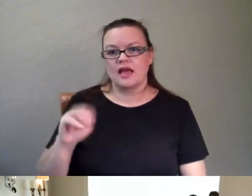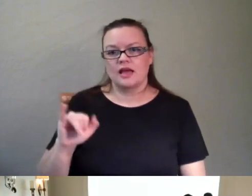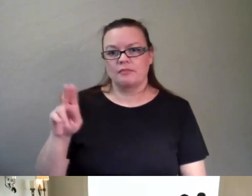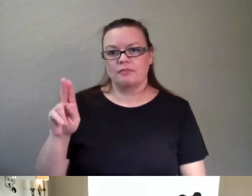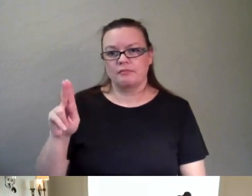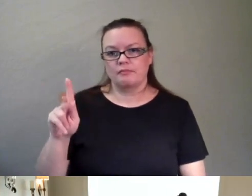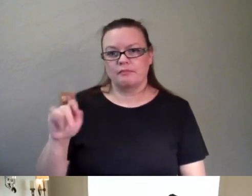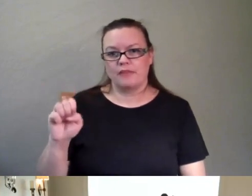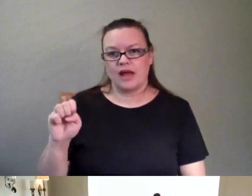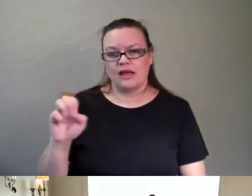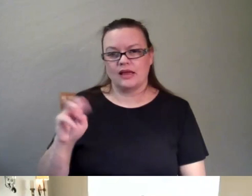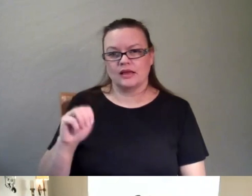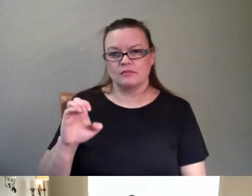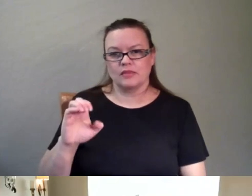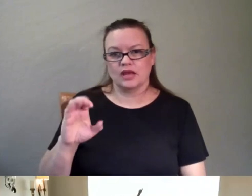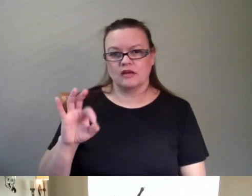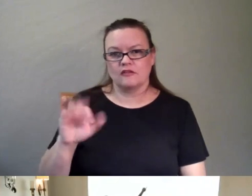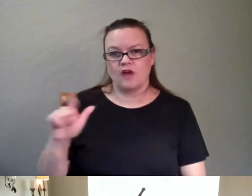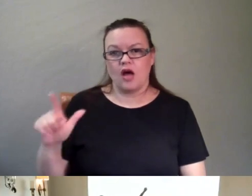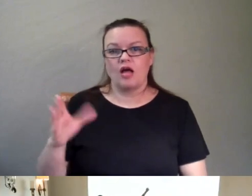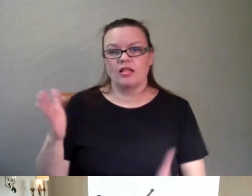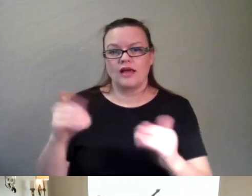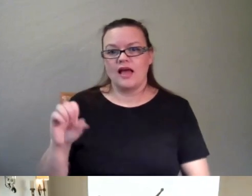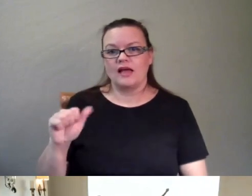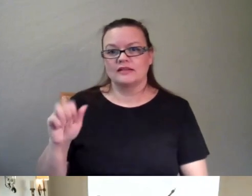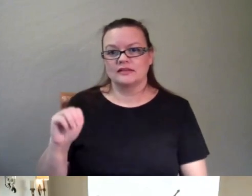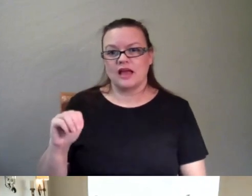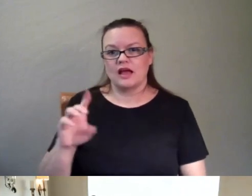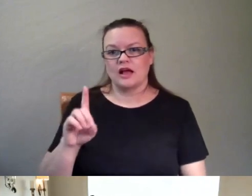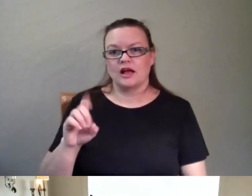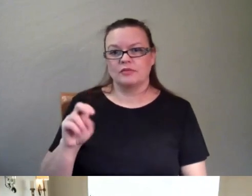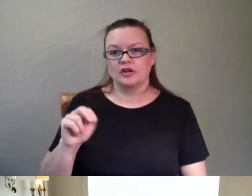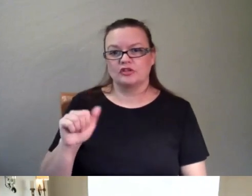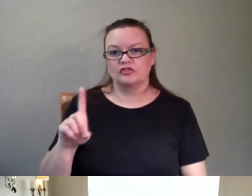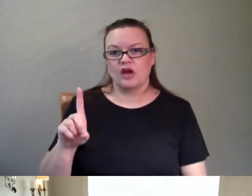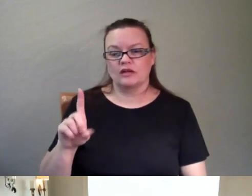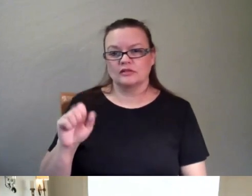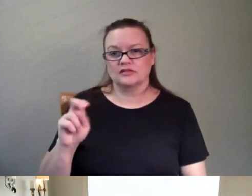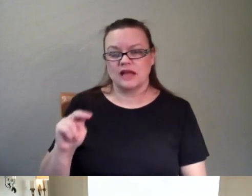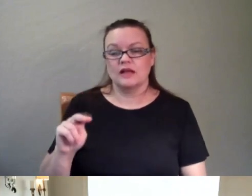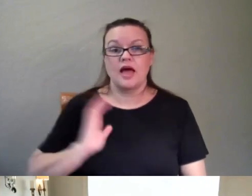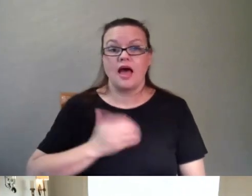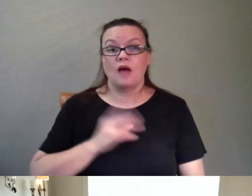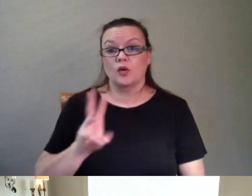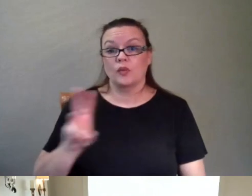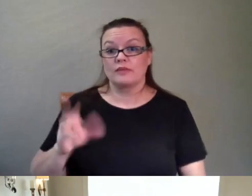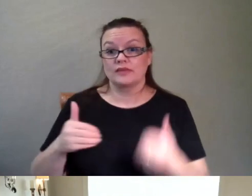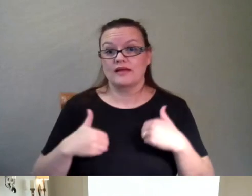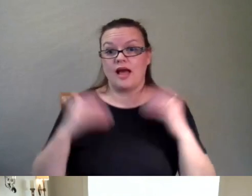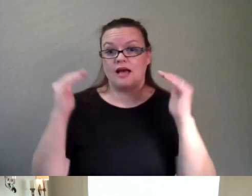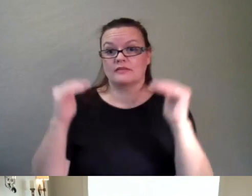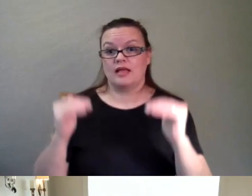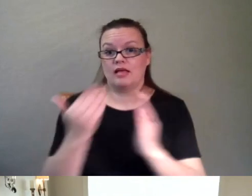got one with Sam Donaldson. You can check our website for the whole list. If you would like